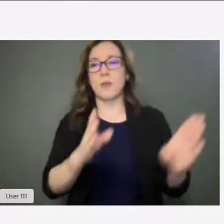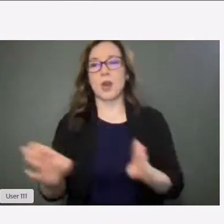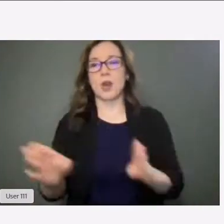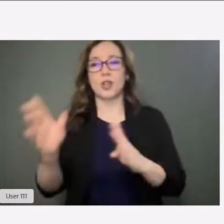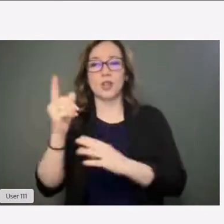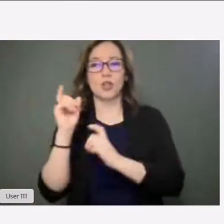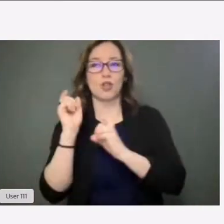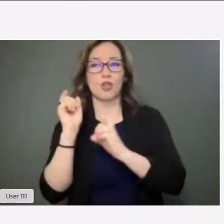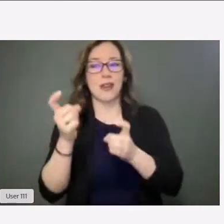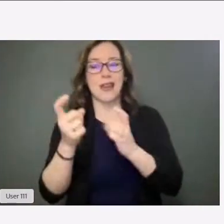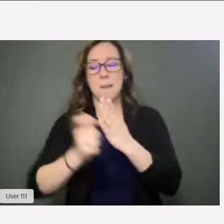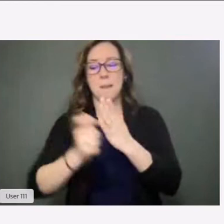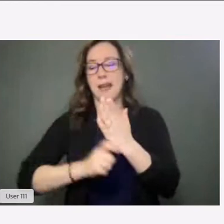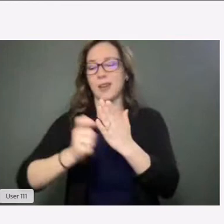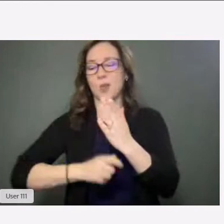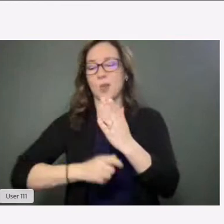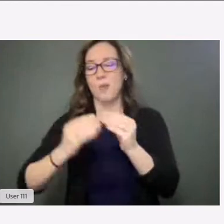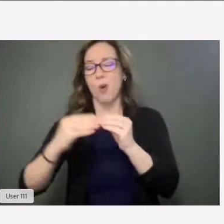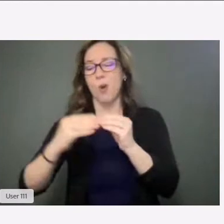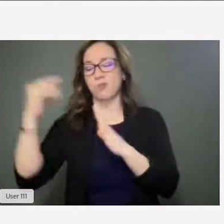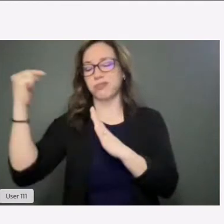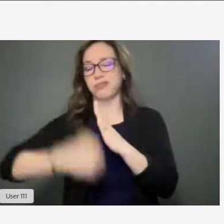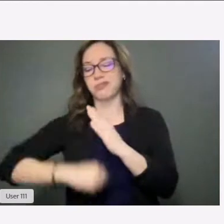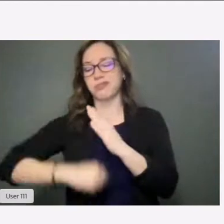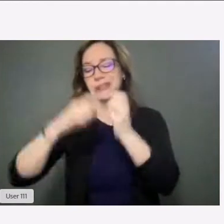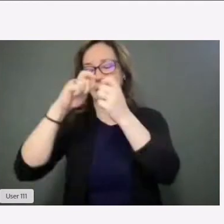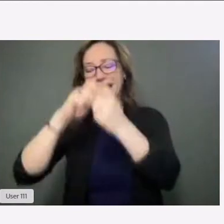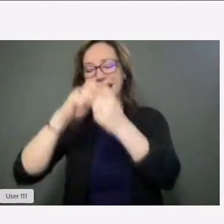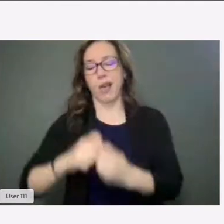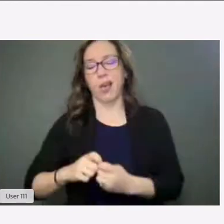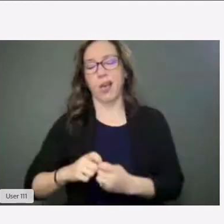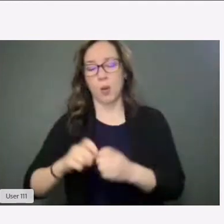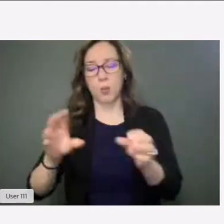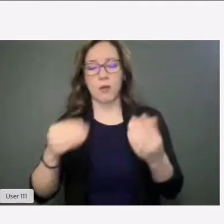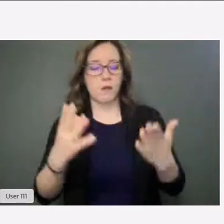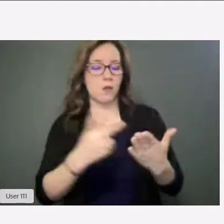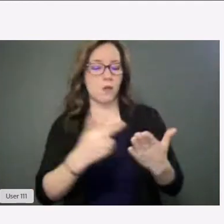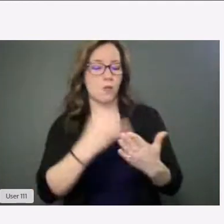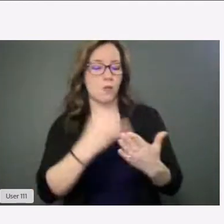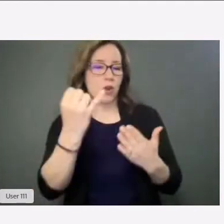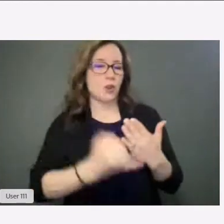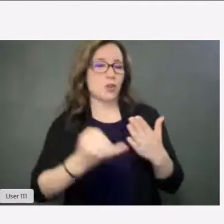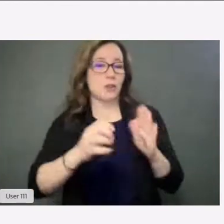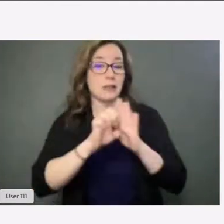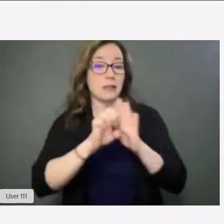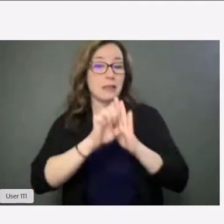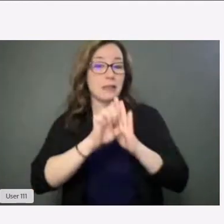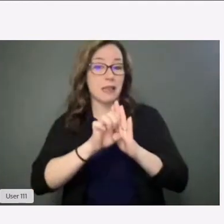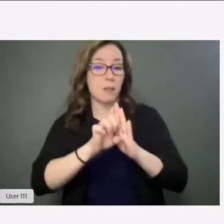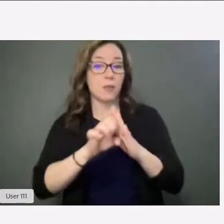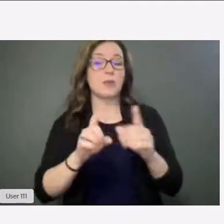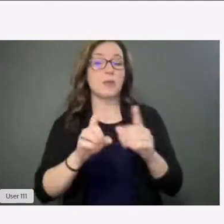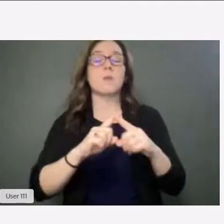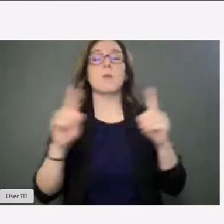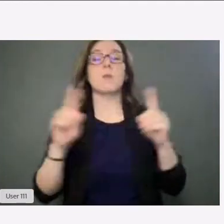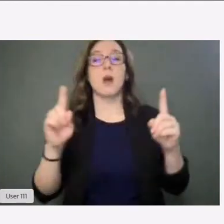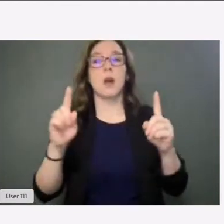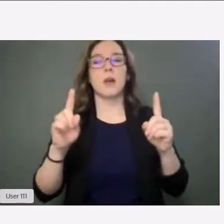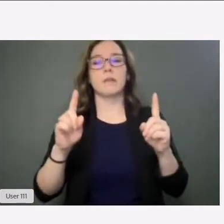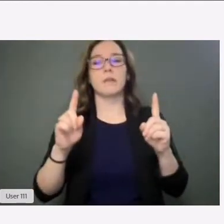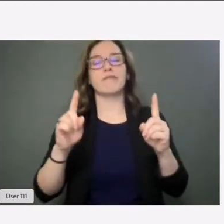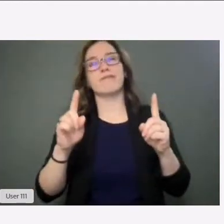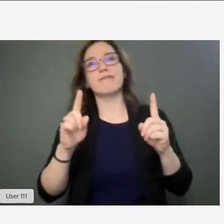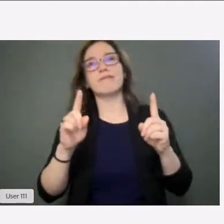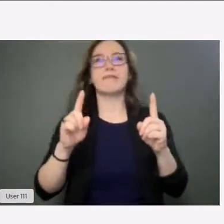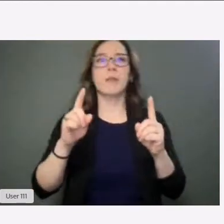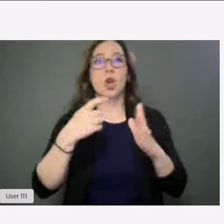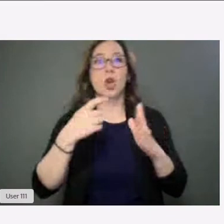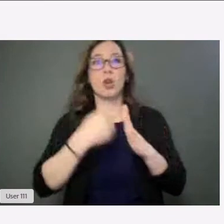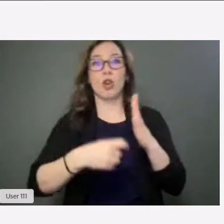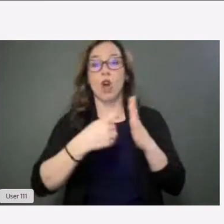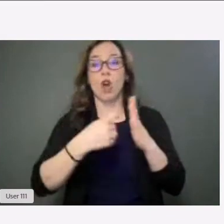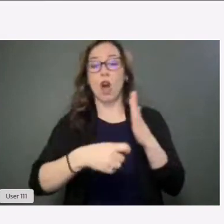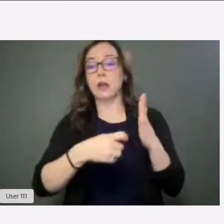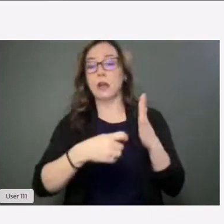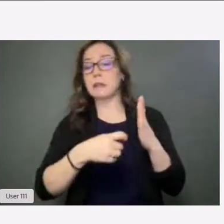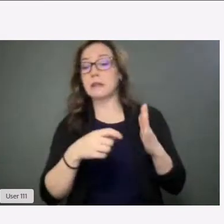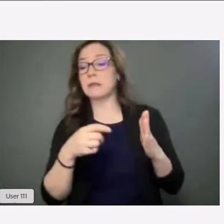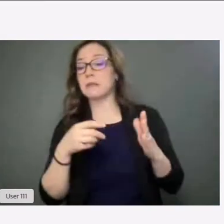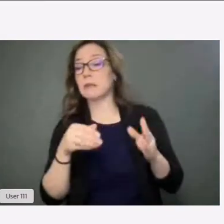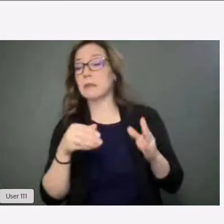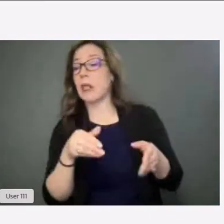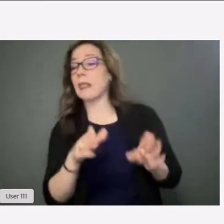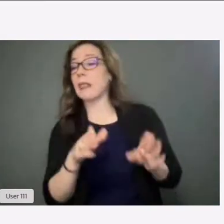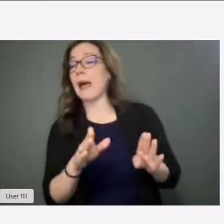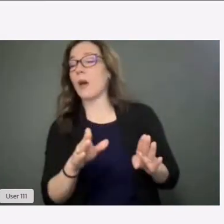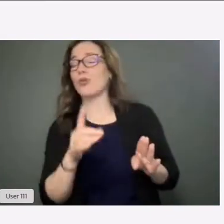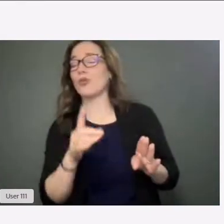into some additional detail and provide some project examples. But in terms of cost allowability, it is